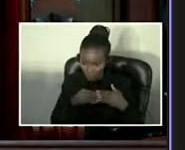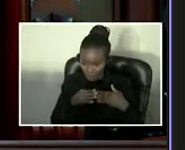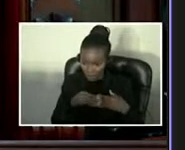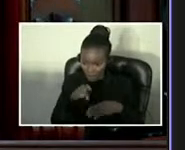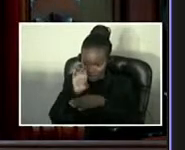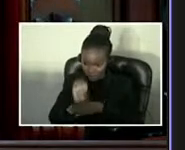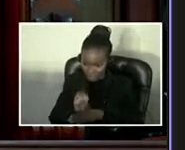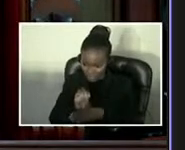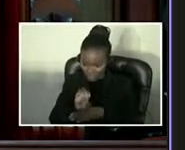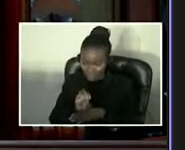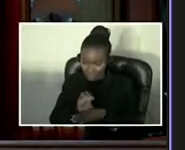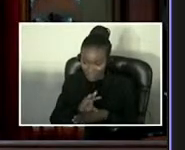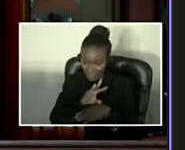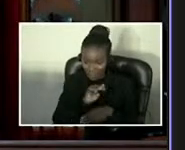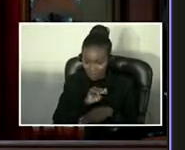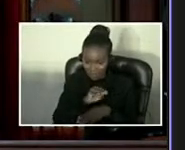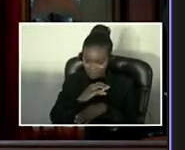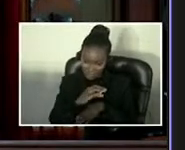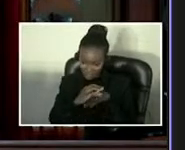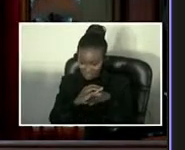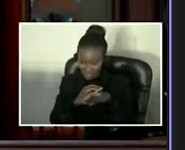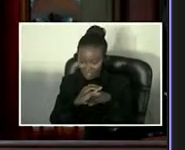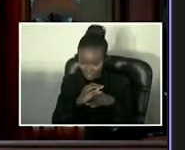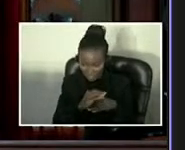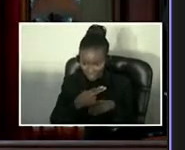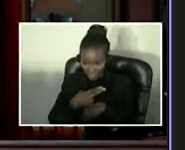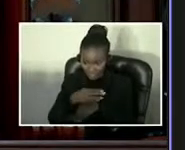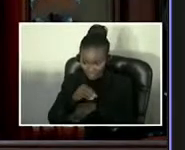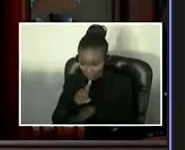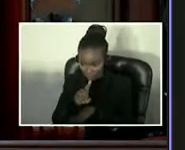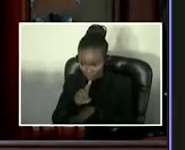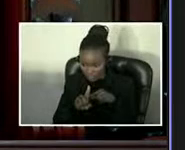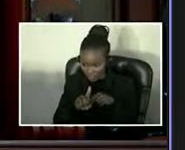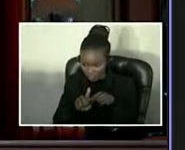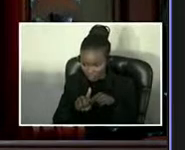our honorable kuzmilan h.o.g dr sanders